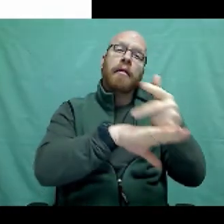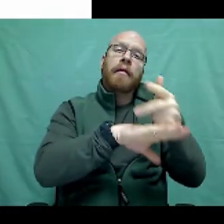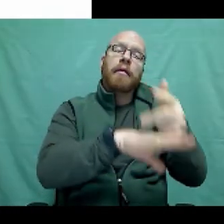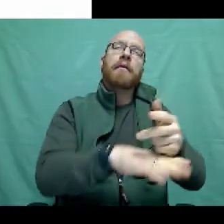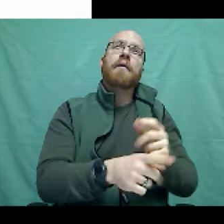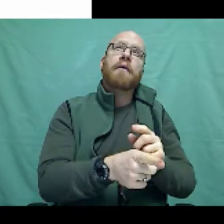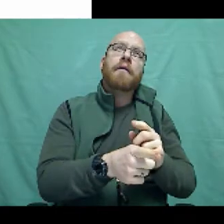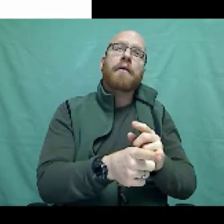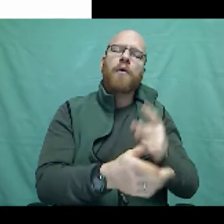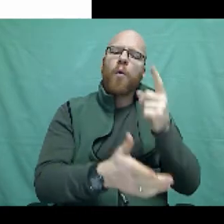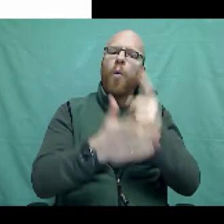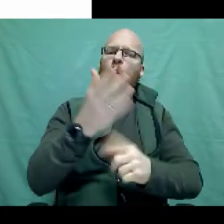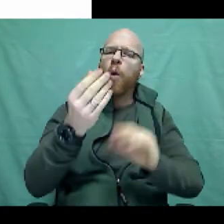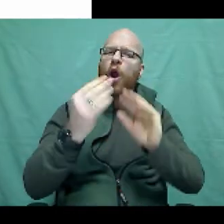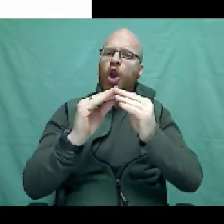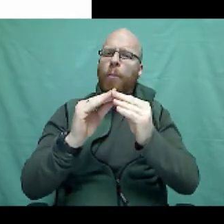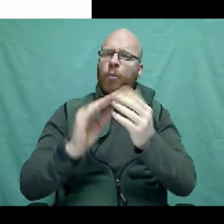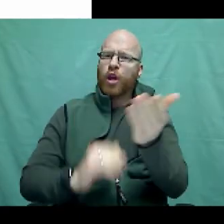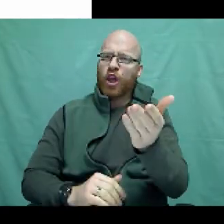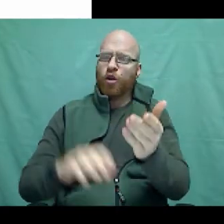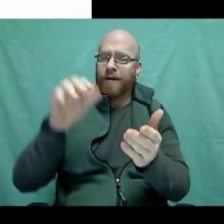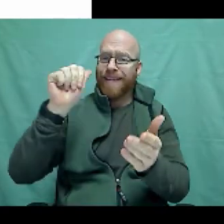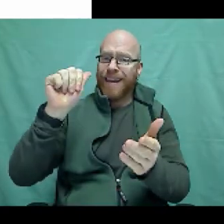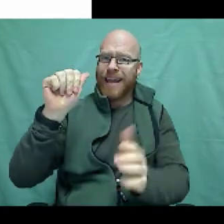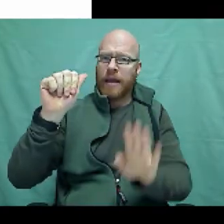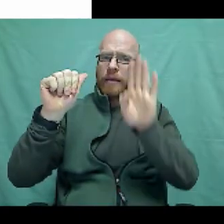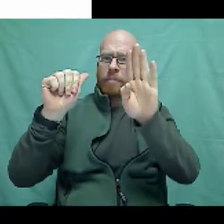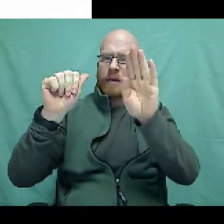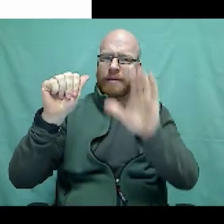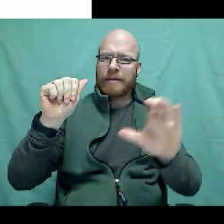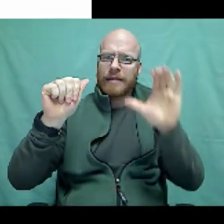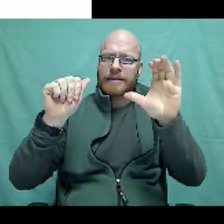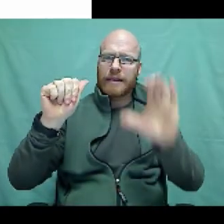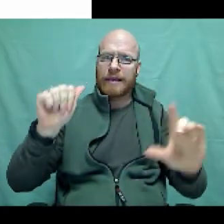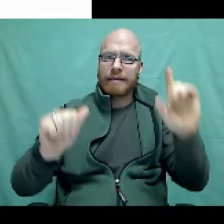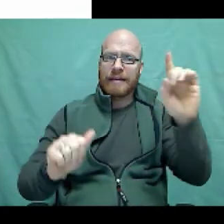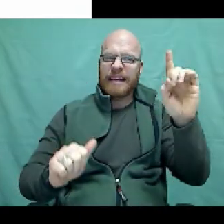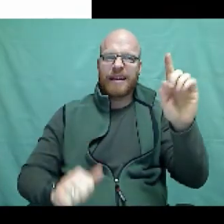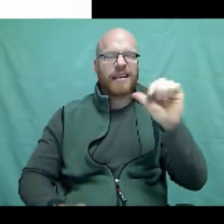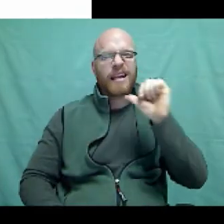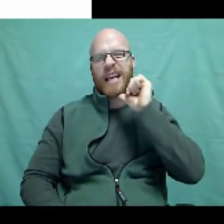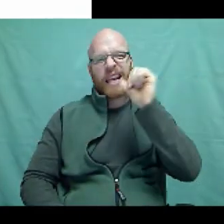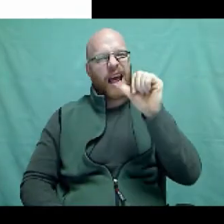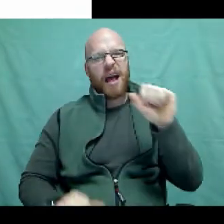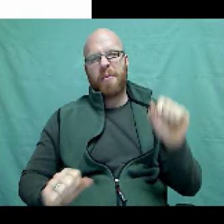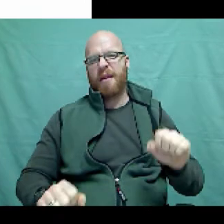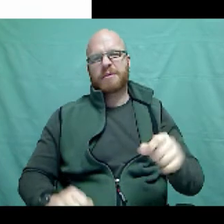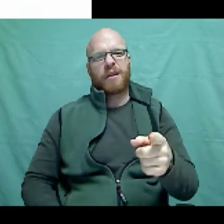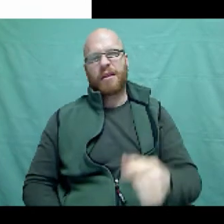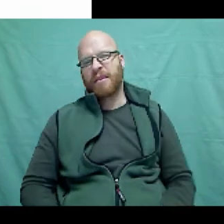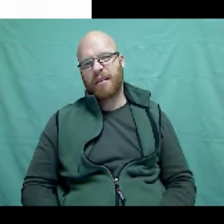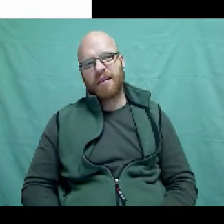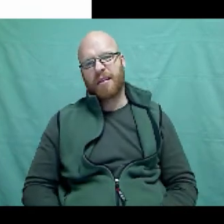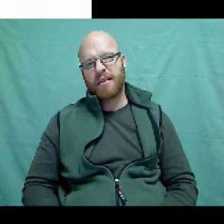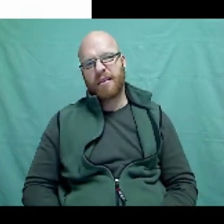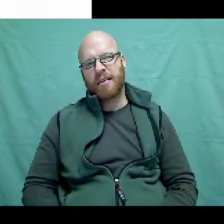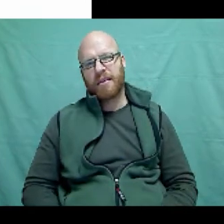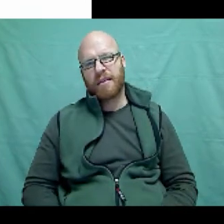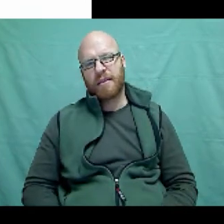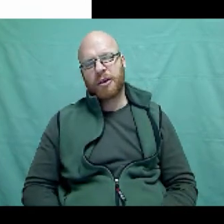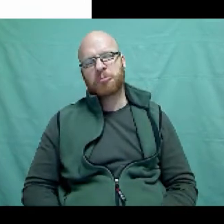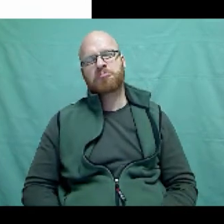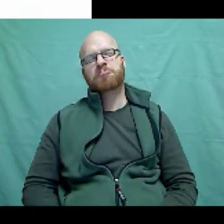lot, what numbers here, meaning A, B, C, or D, is not possible?